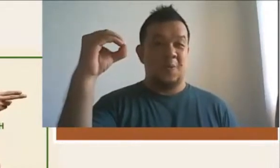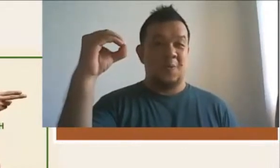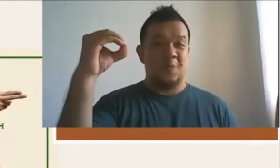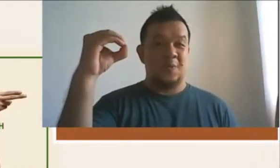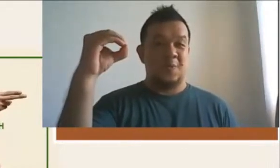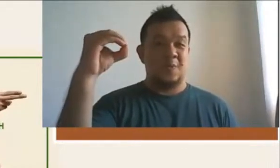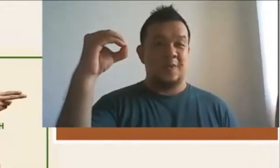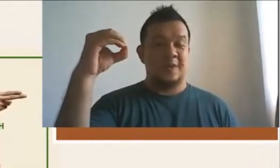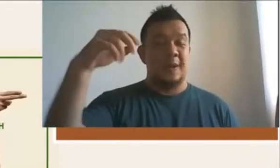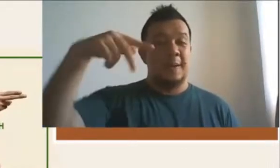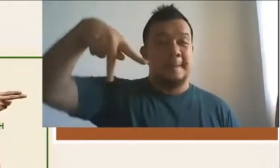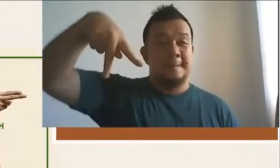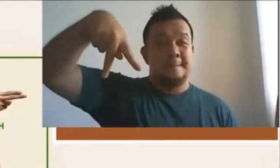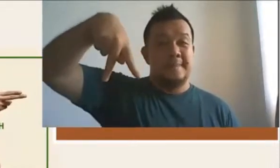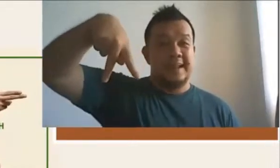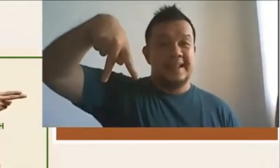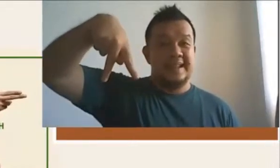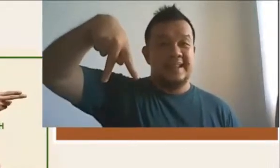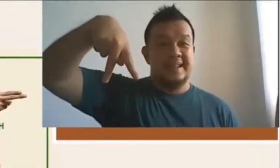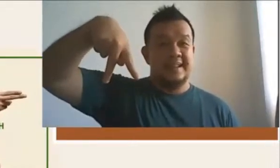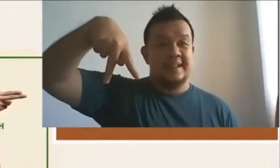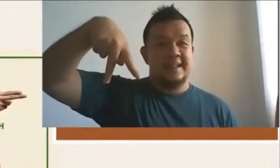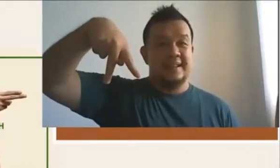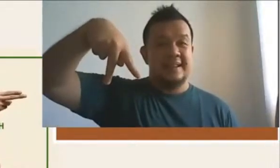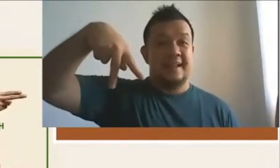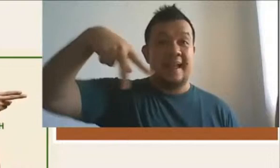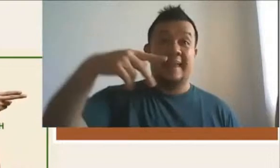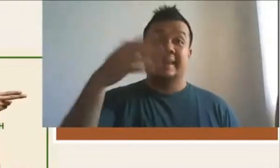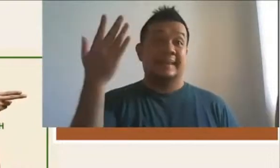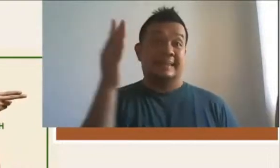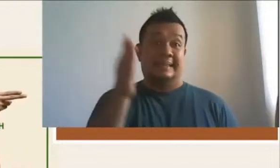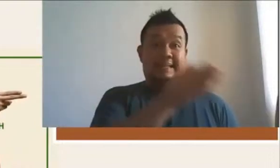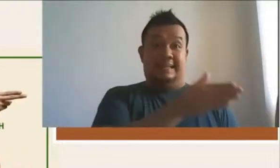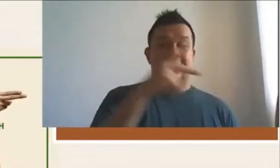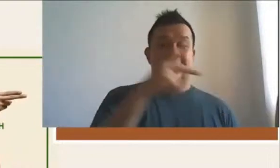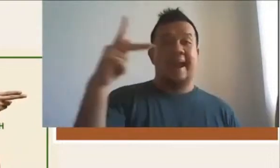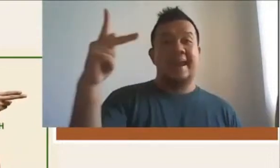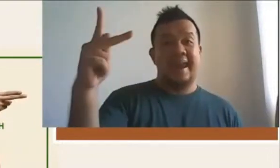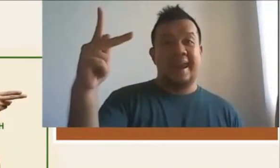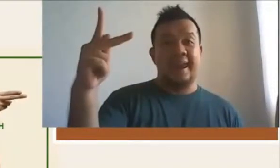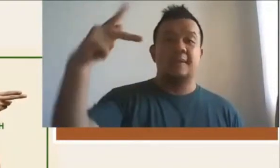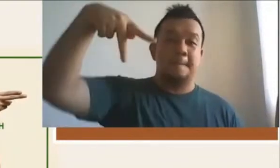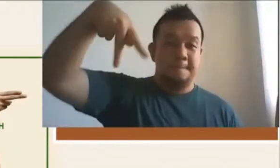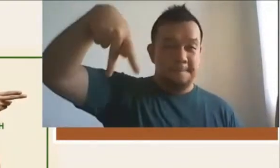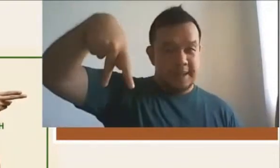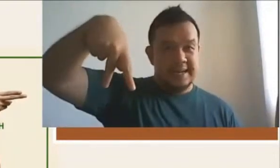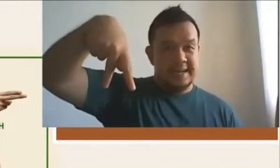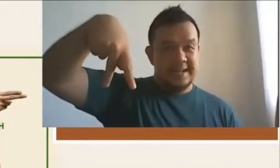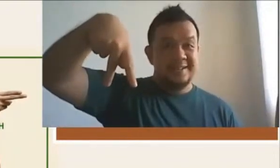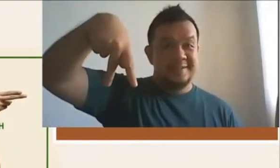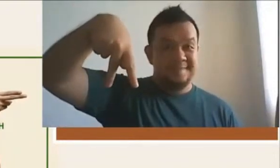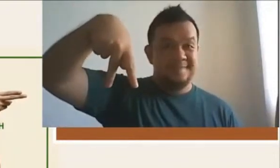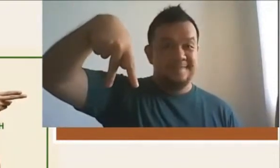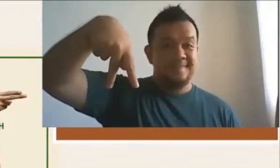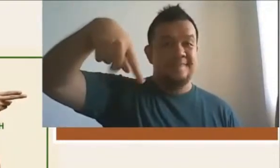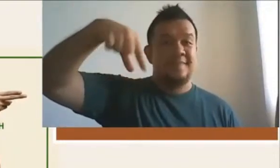So, kanina yung K pataas, P yun yung pababa. Next, Q, like this one. R,